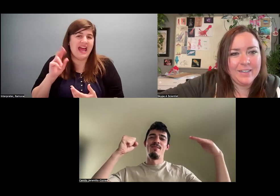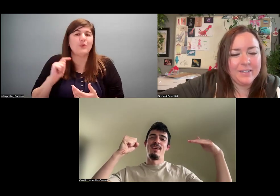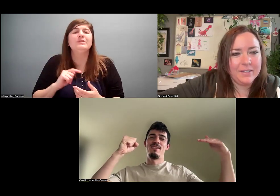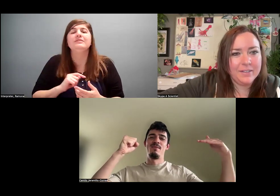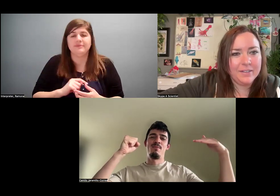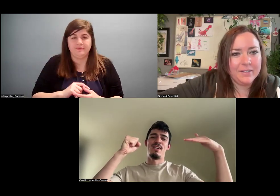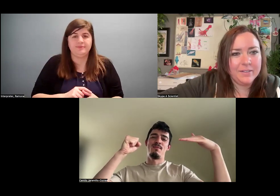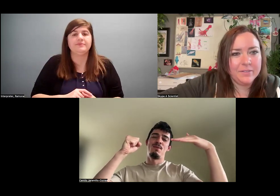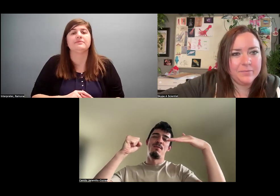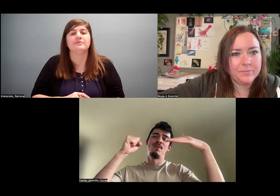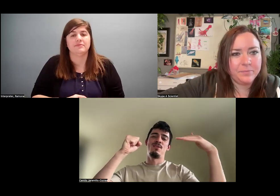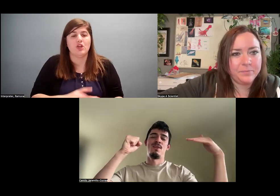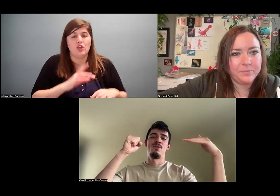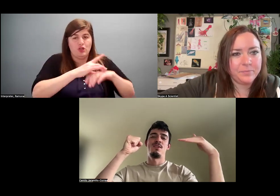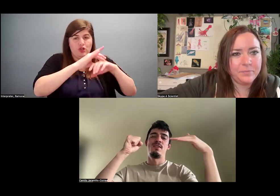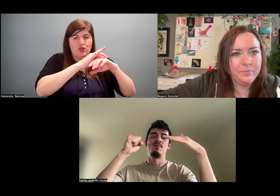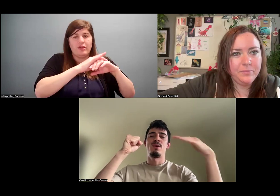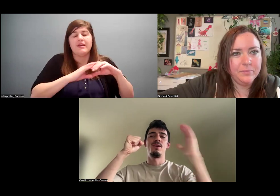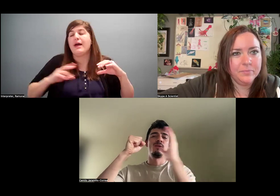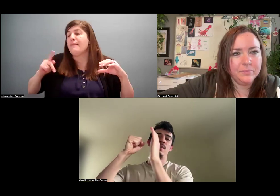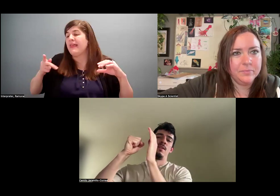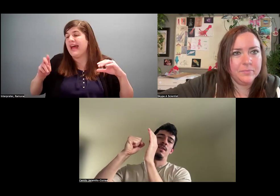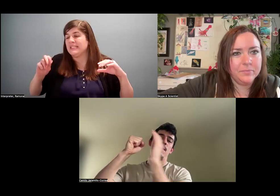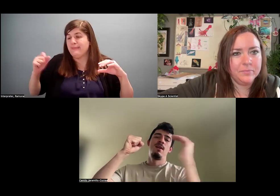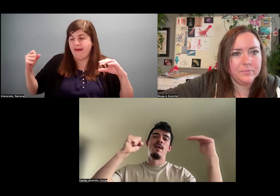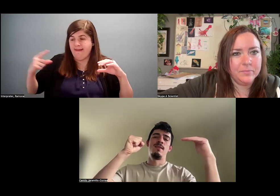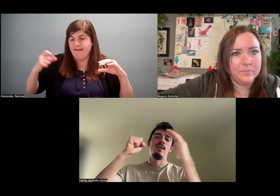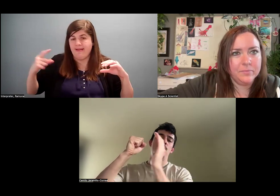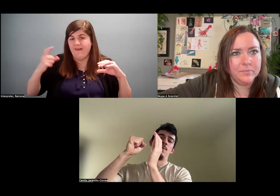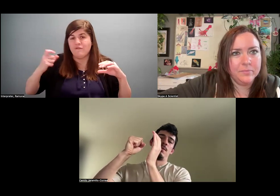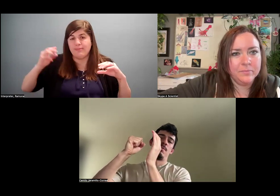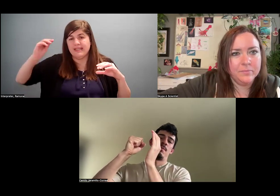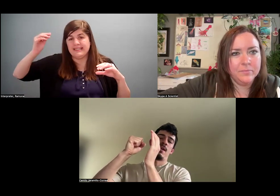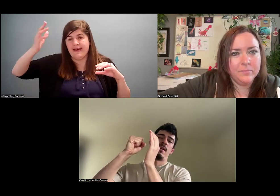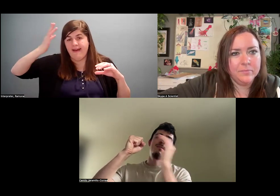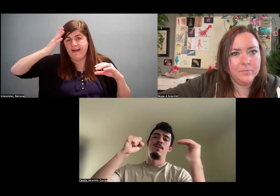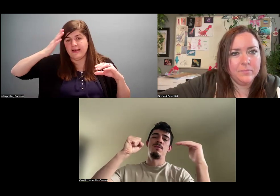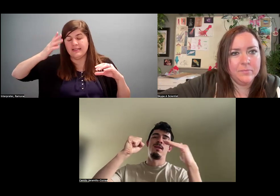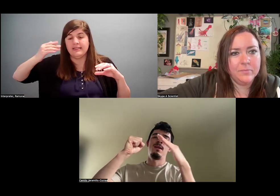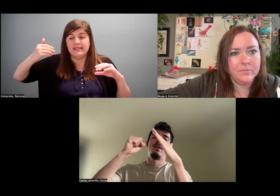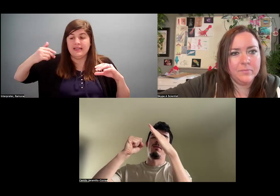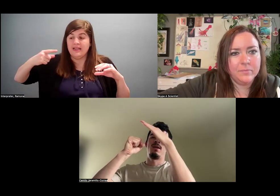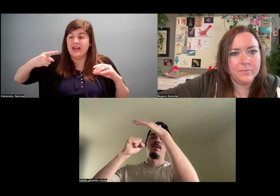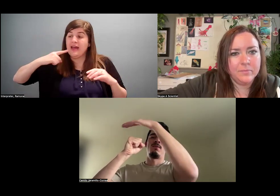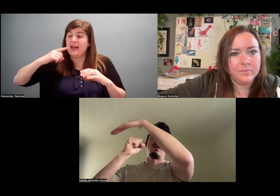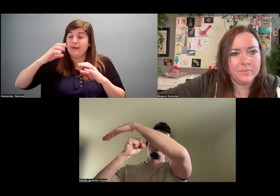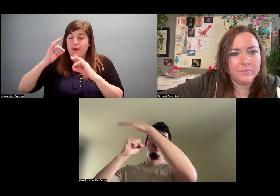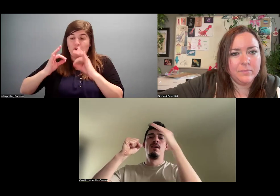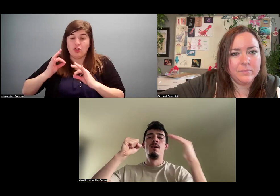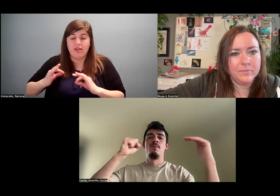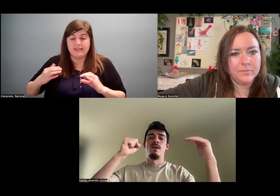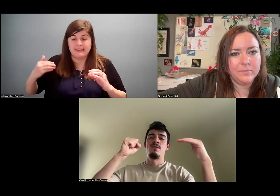So we have like plasma coming from the sun, which are like these particles, and then as they get to the magnetic fields, they kind of like bend